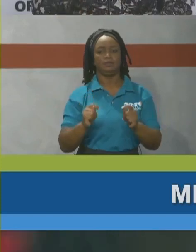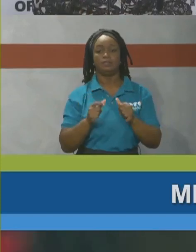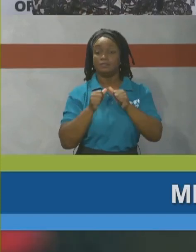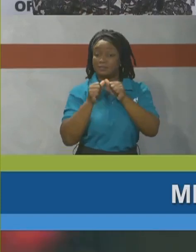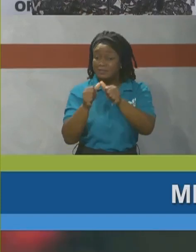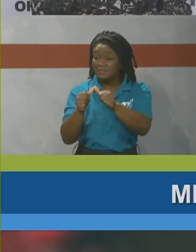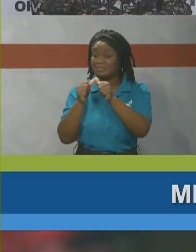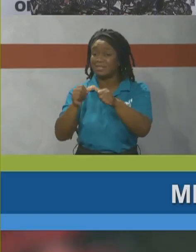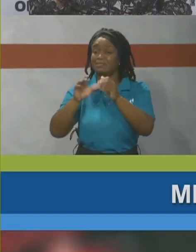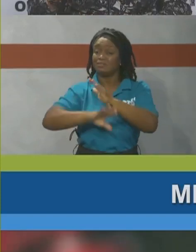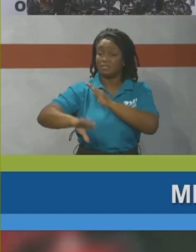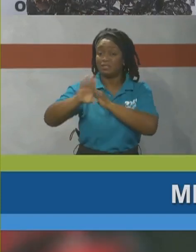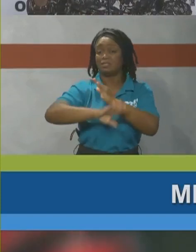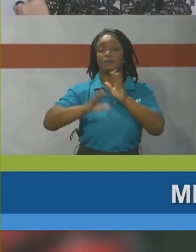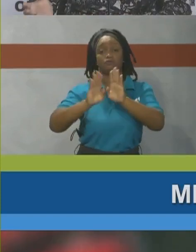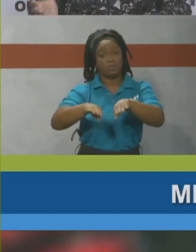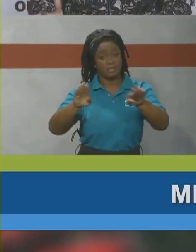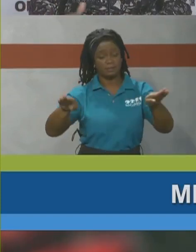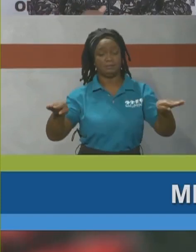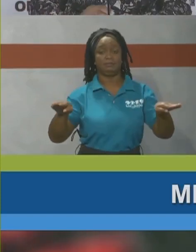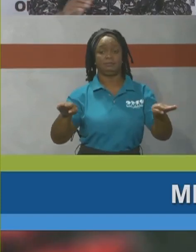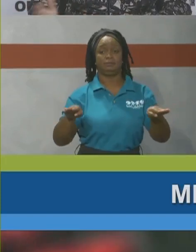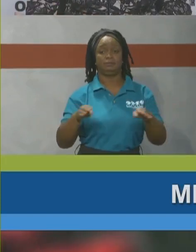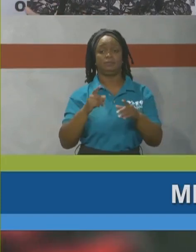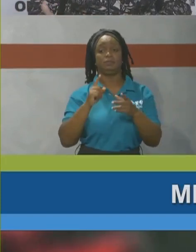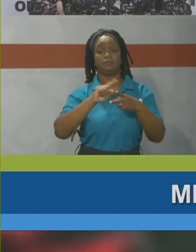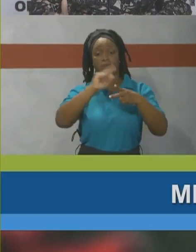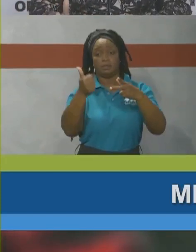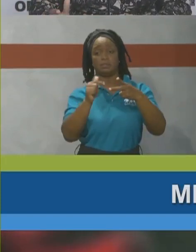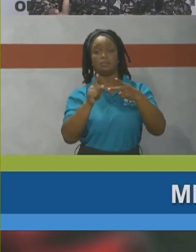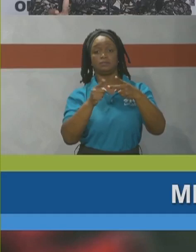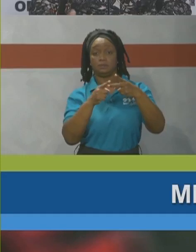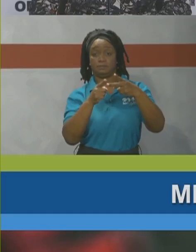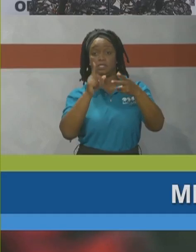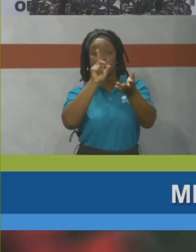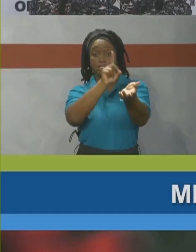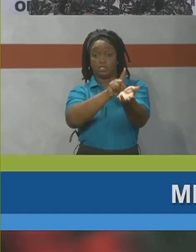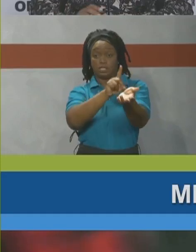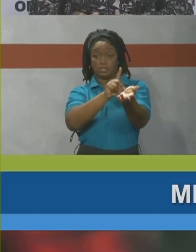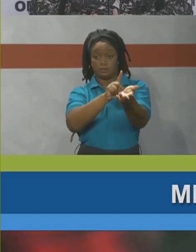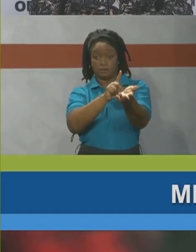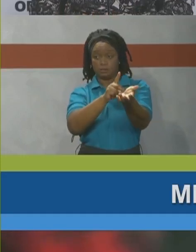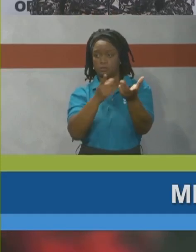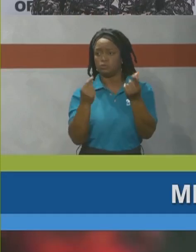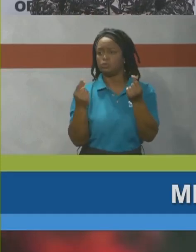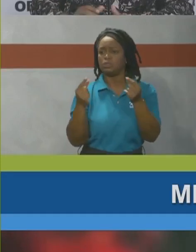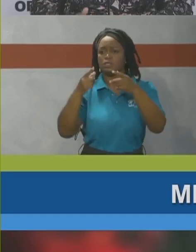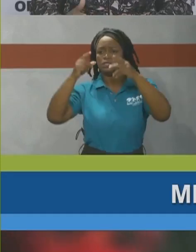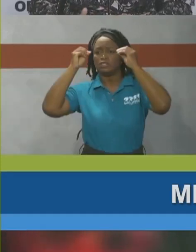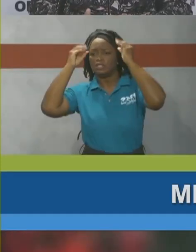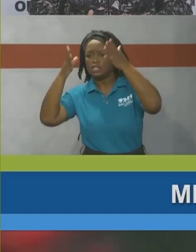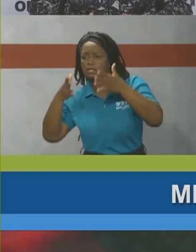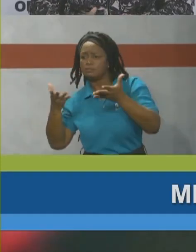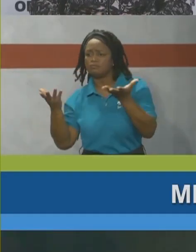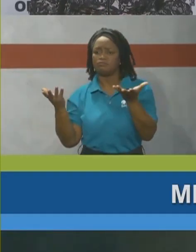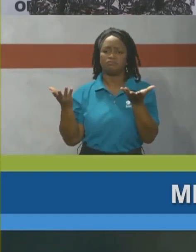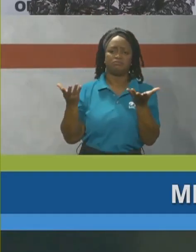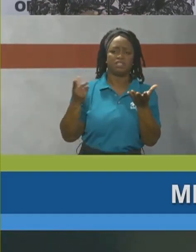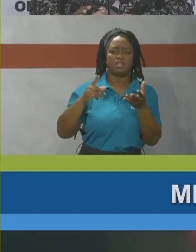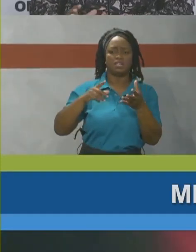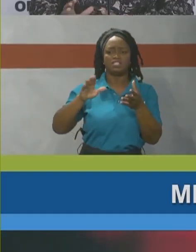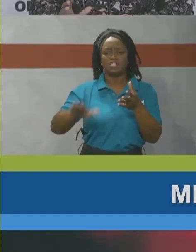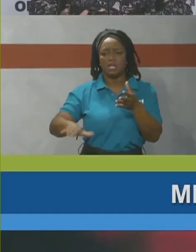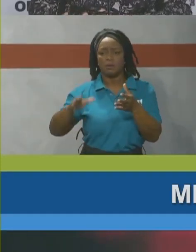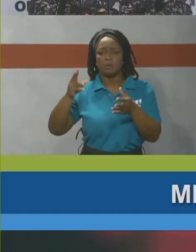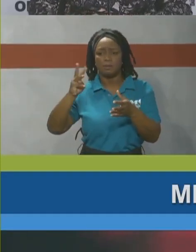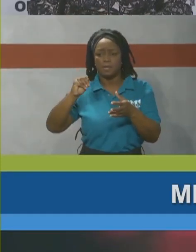really been the person who you'll just call out anytime to do any scan for your child with MIS-C, and he is there available to make sure